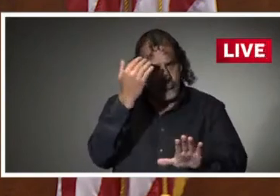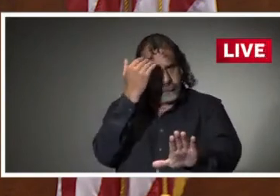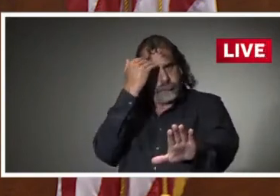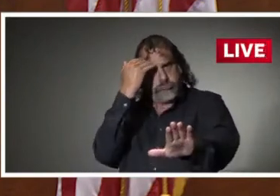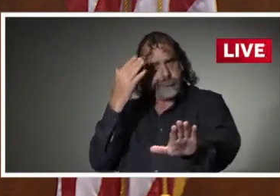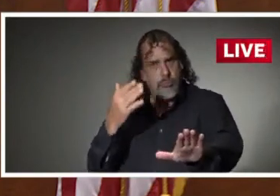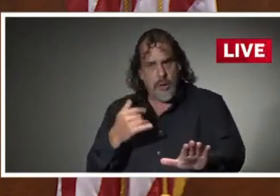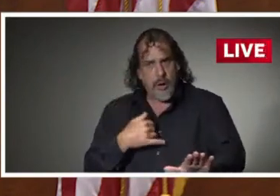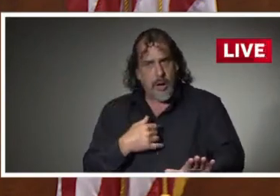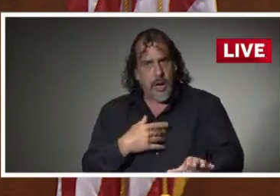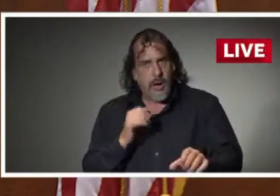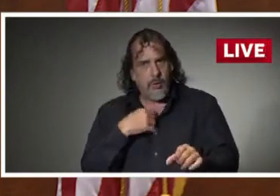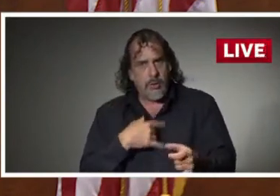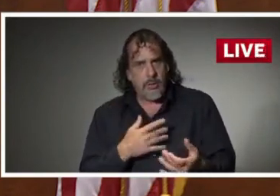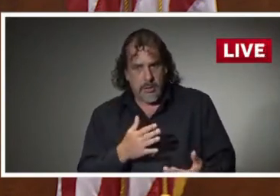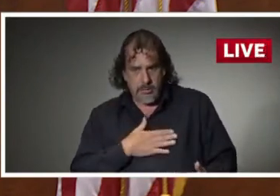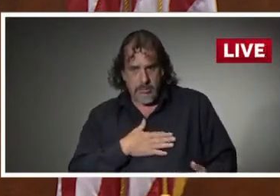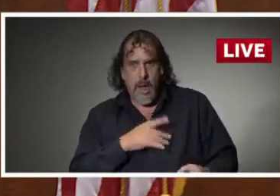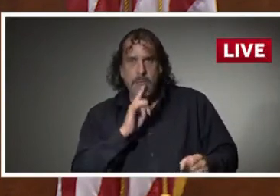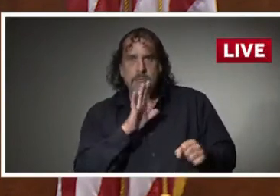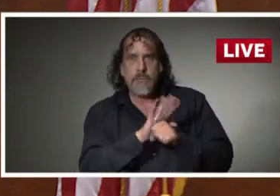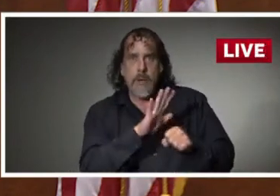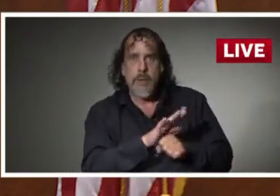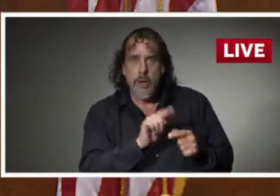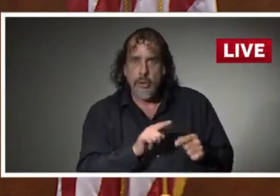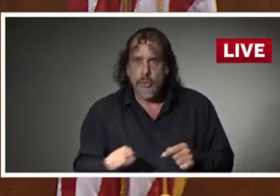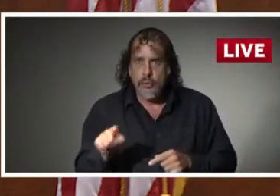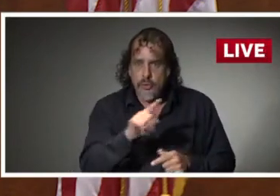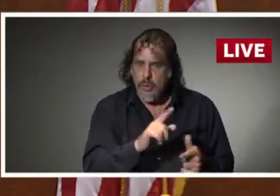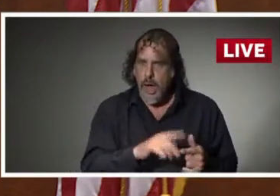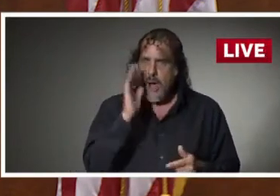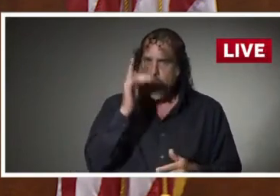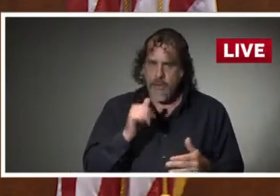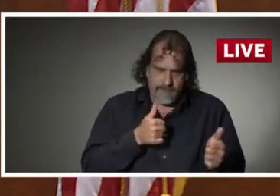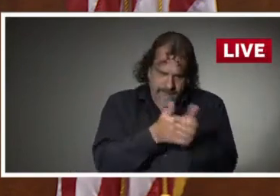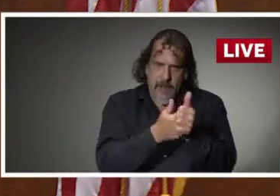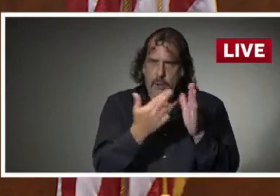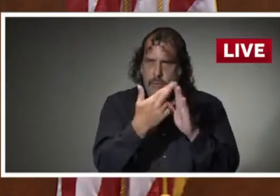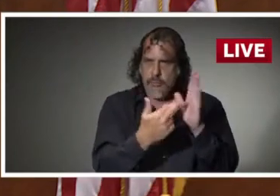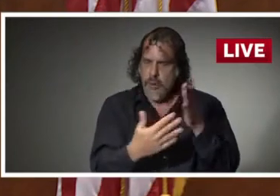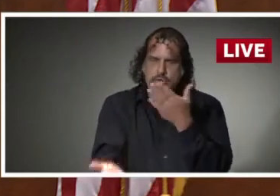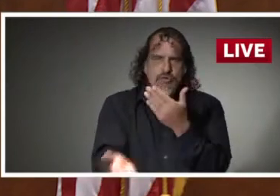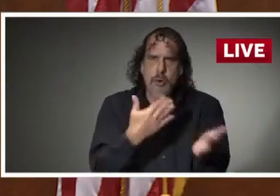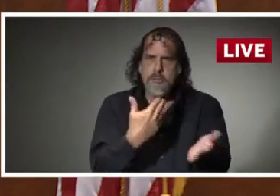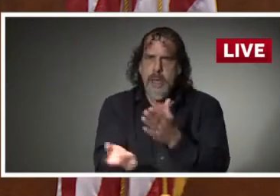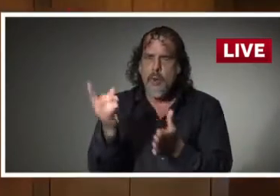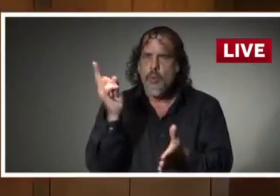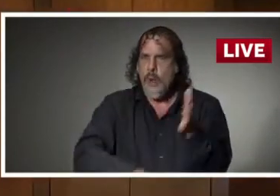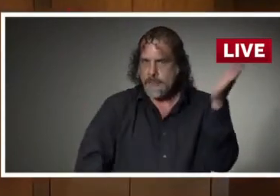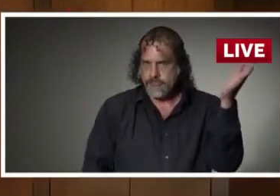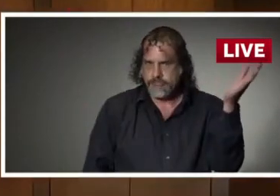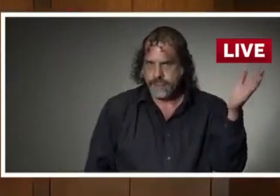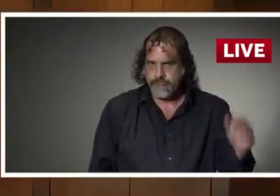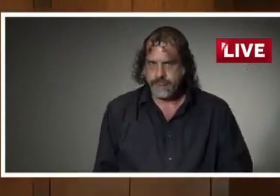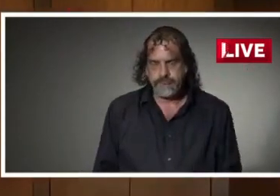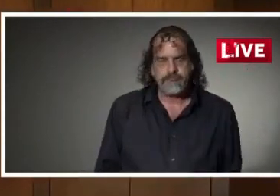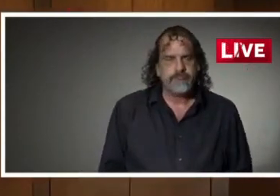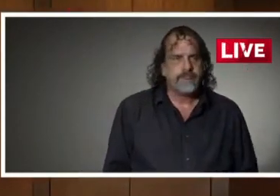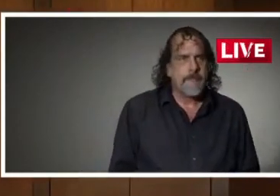to fulfill our obligation to do that no matter what it takes.